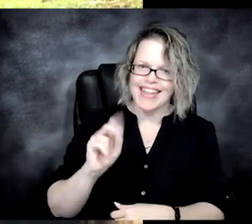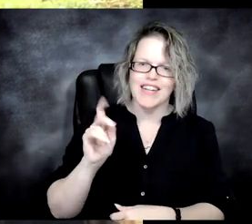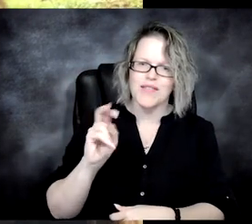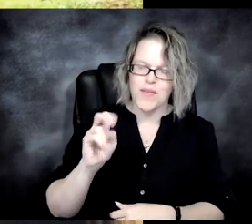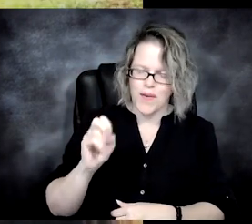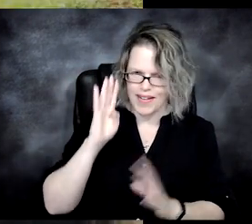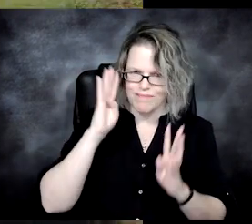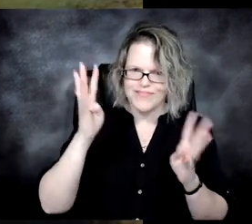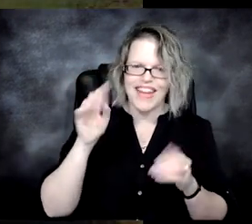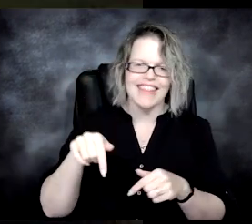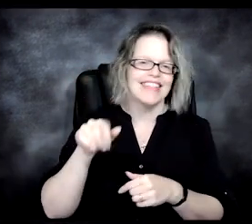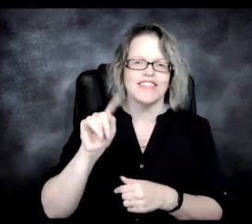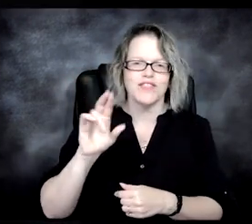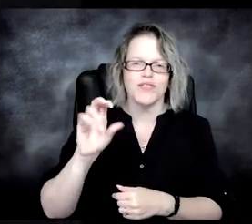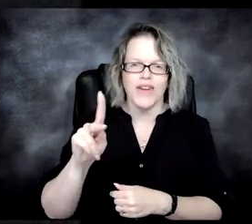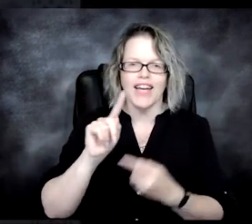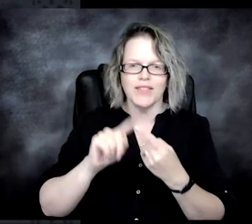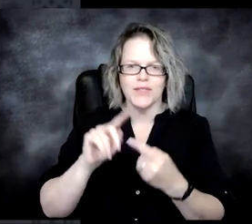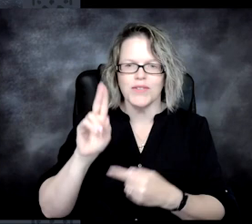creator of the art piece, The Track to Ukraine.